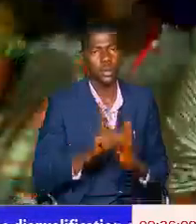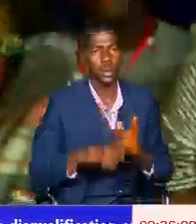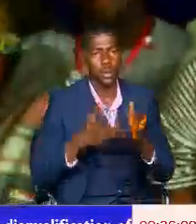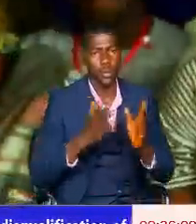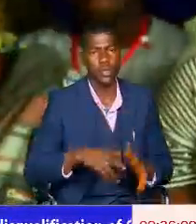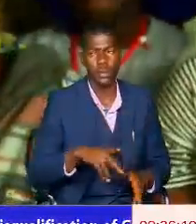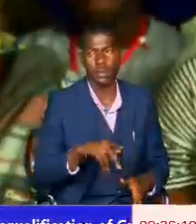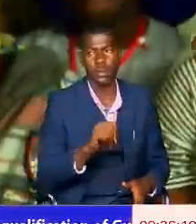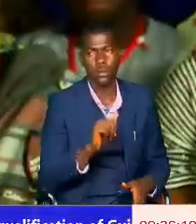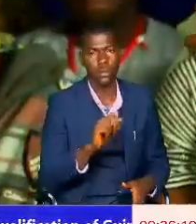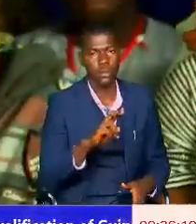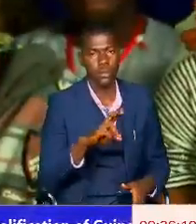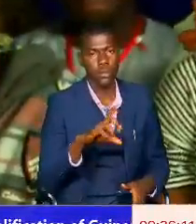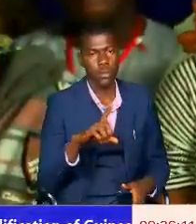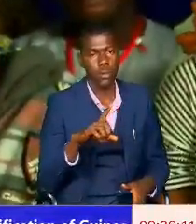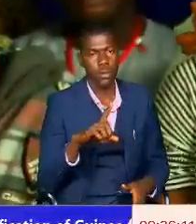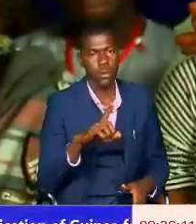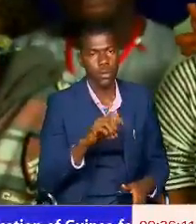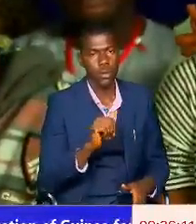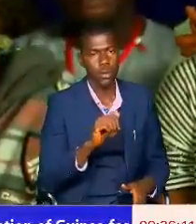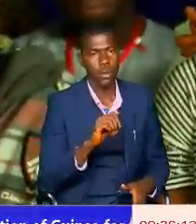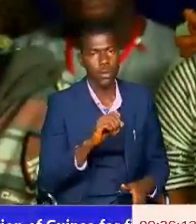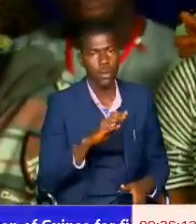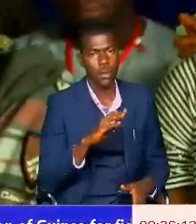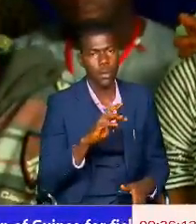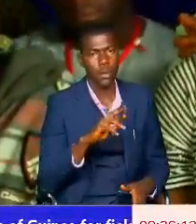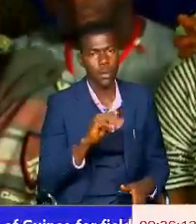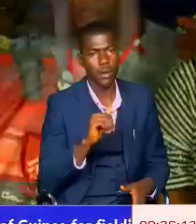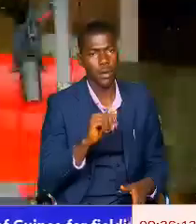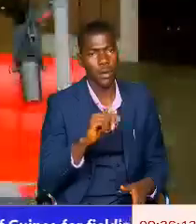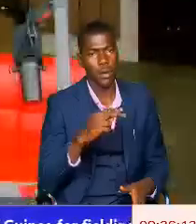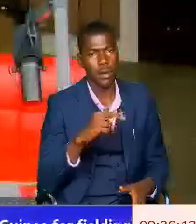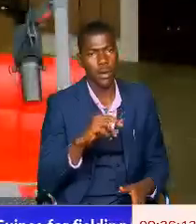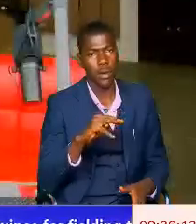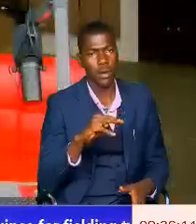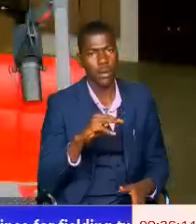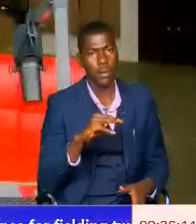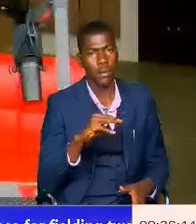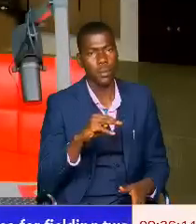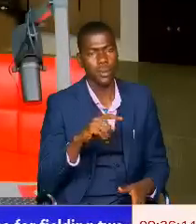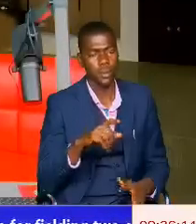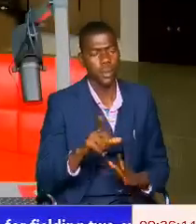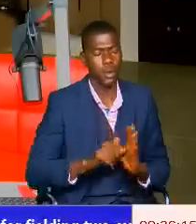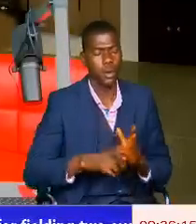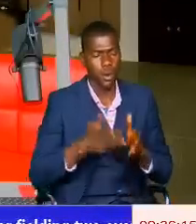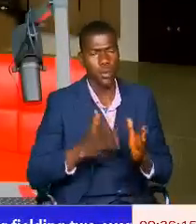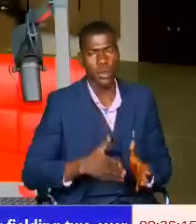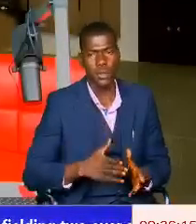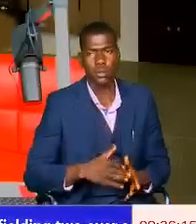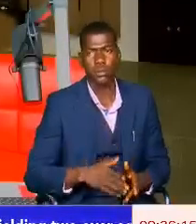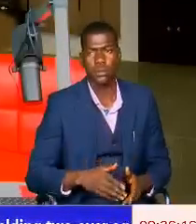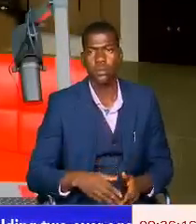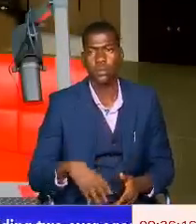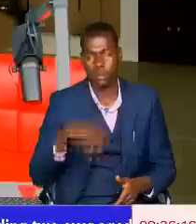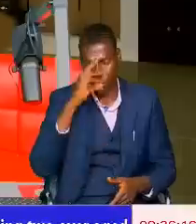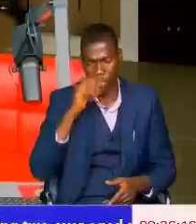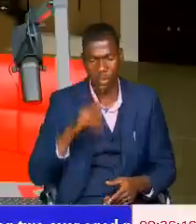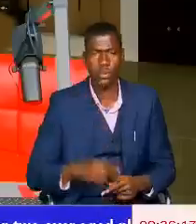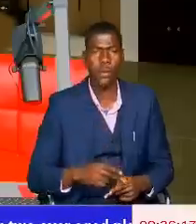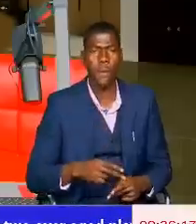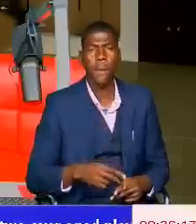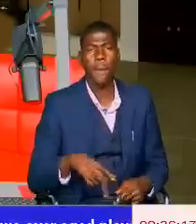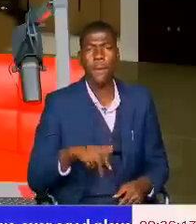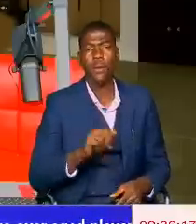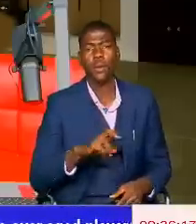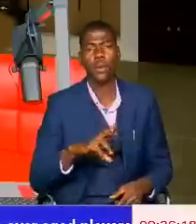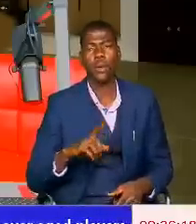the legal counsel to ABC Shelter. Barrister Paul, good morning. Good morning, my